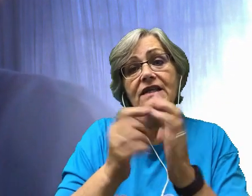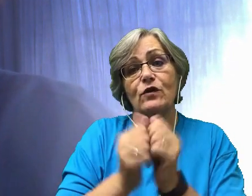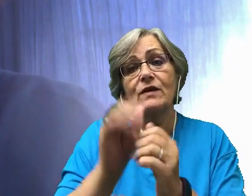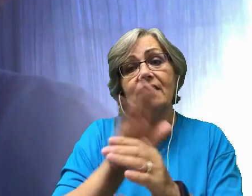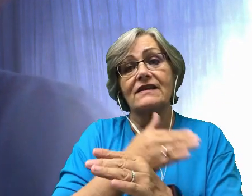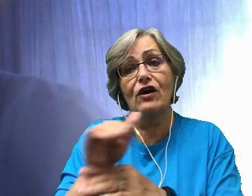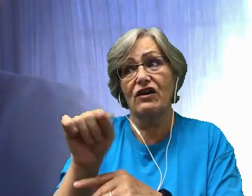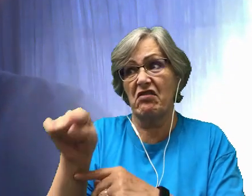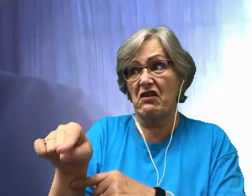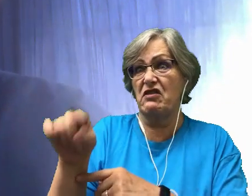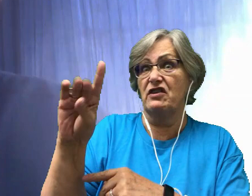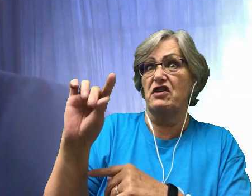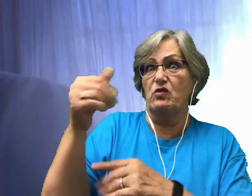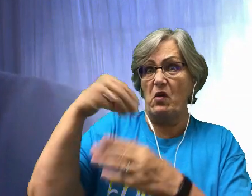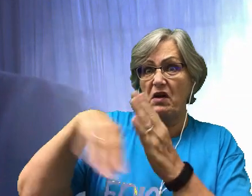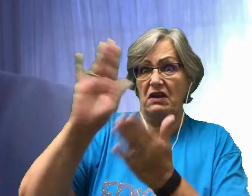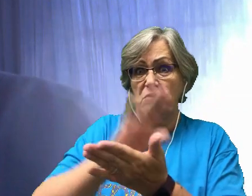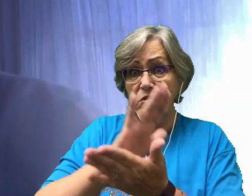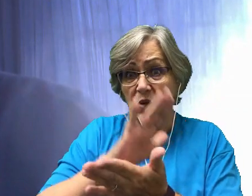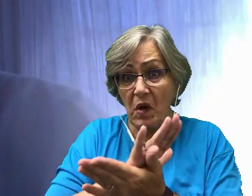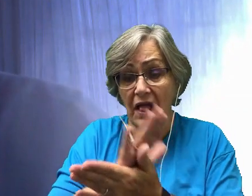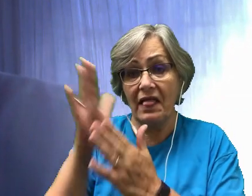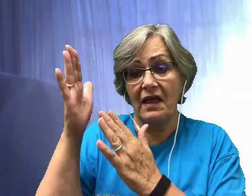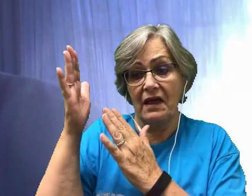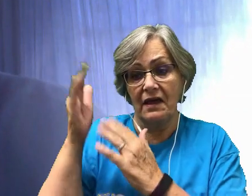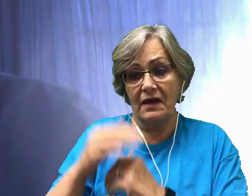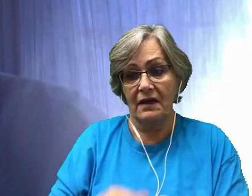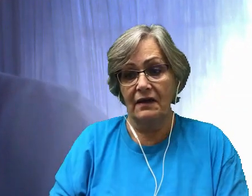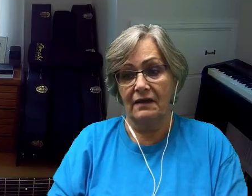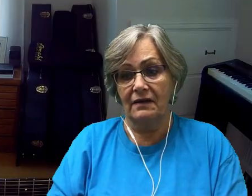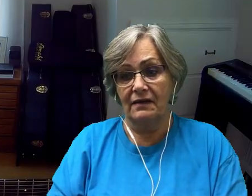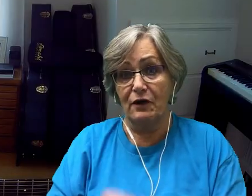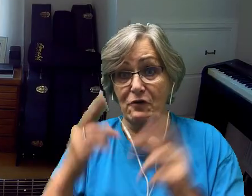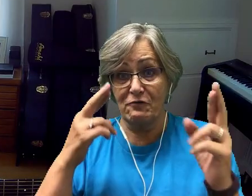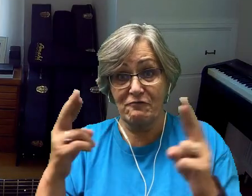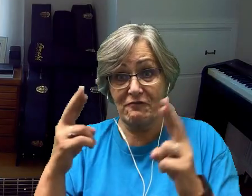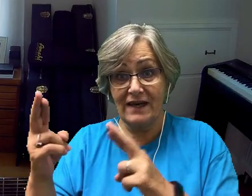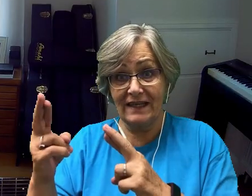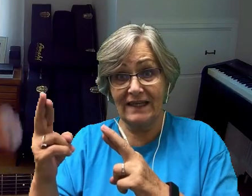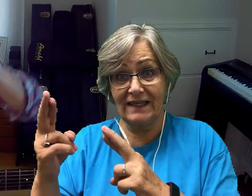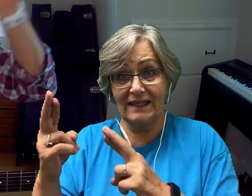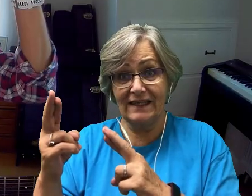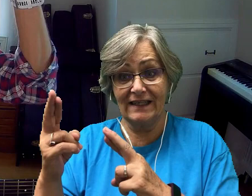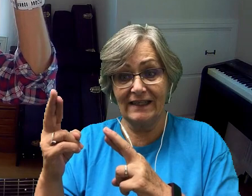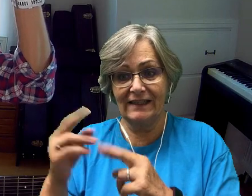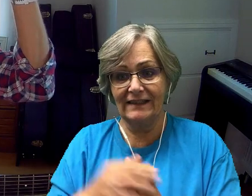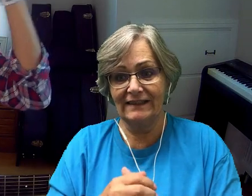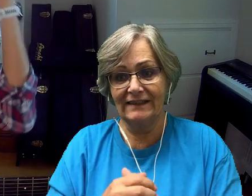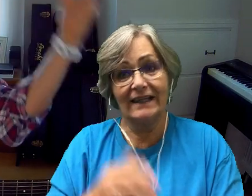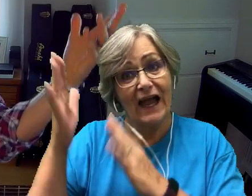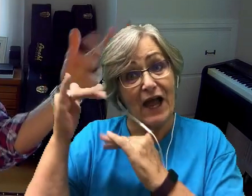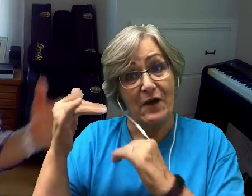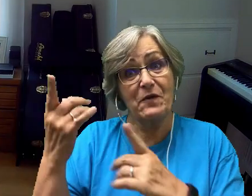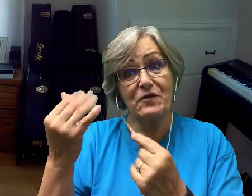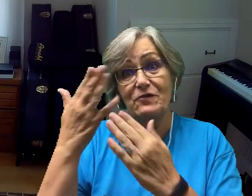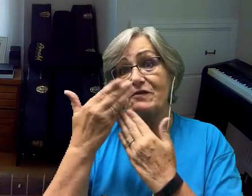we're going to get started with the song, There's a Dog in School. I hope you enjoy. Hey, boys and girls, it's me, Mr. Roker.